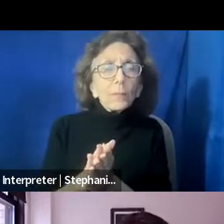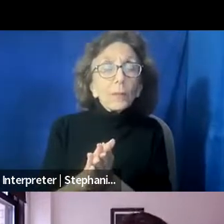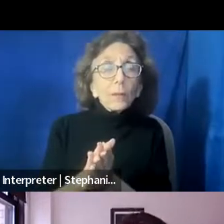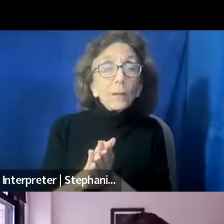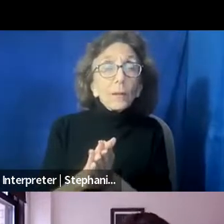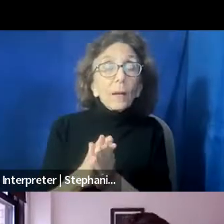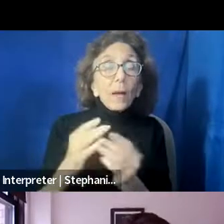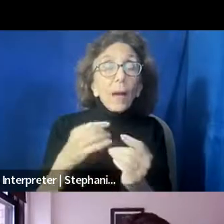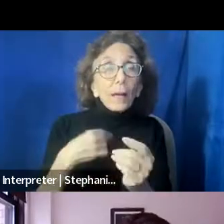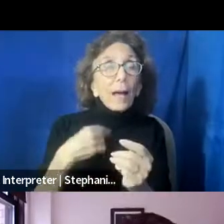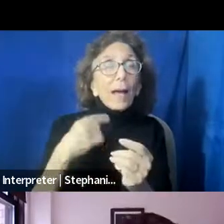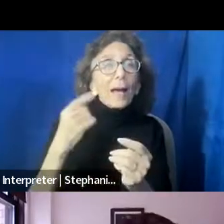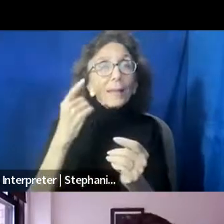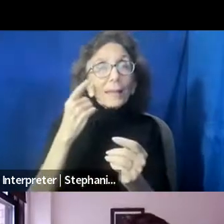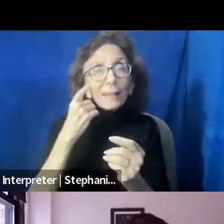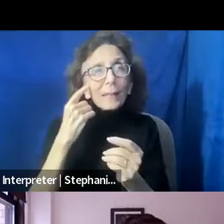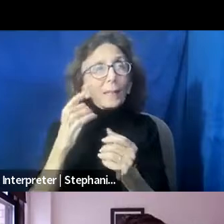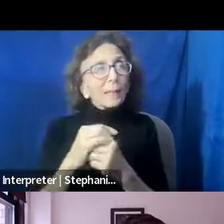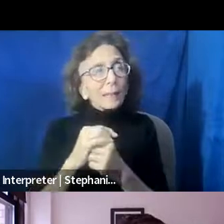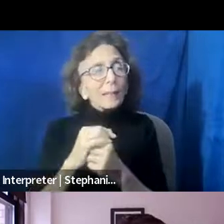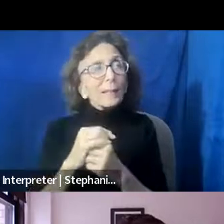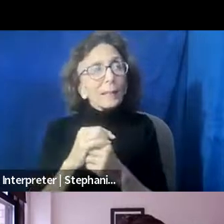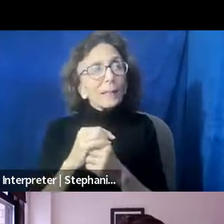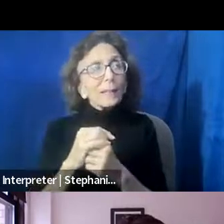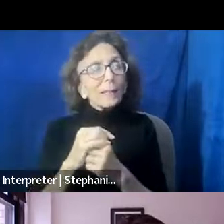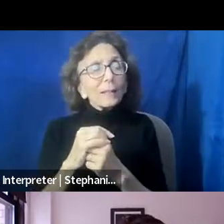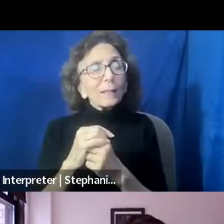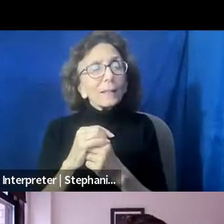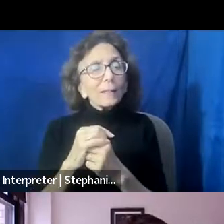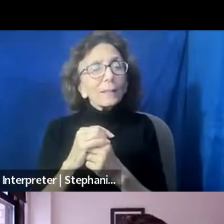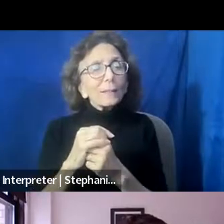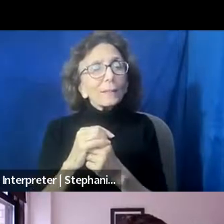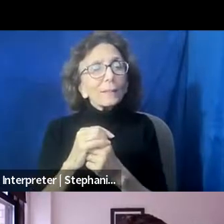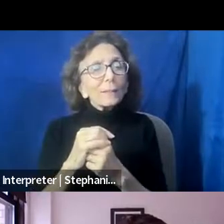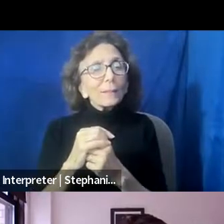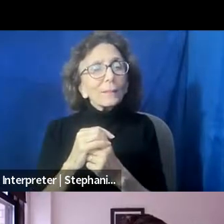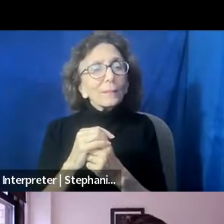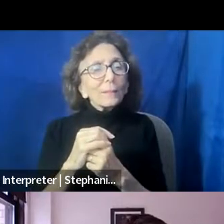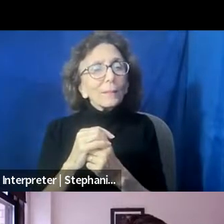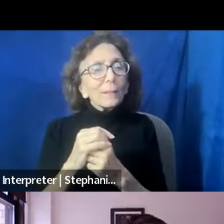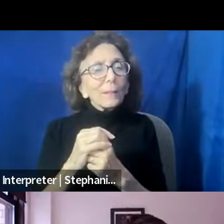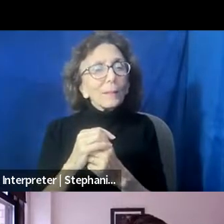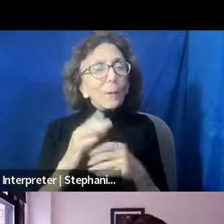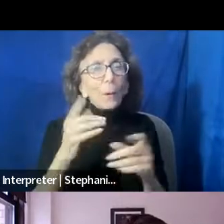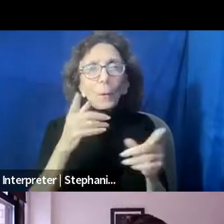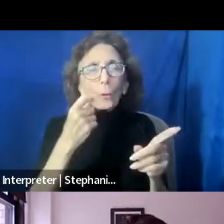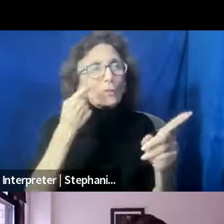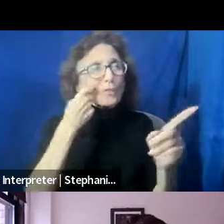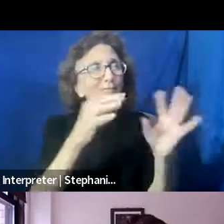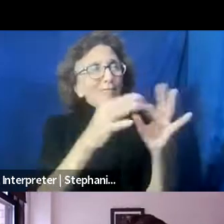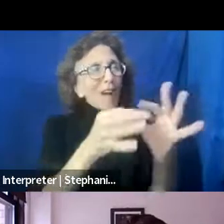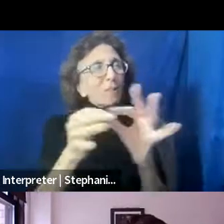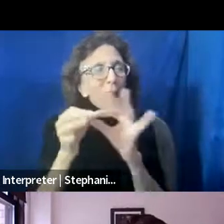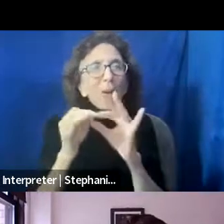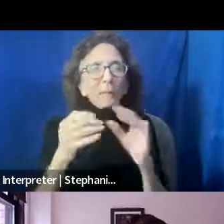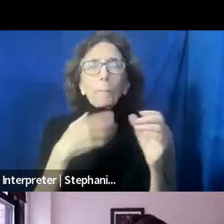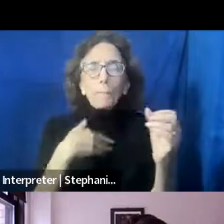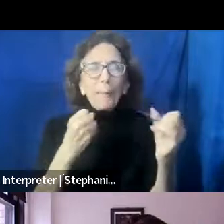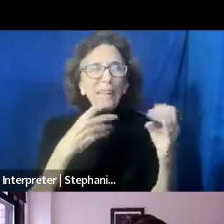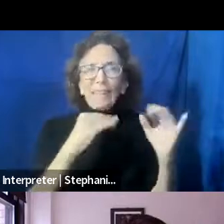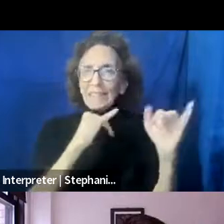common territory with the people who've spoken previously, that instead I'll maybe